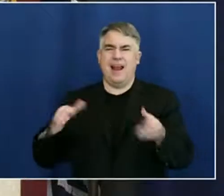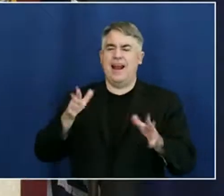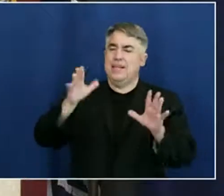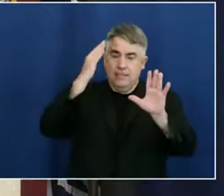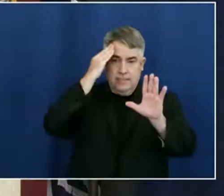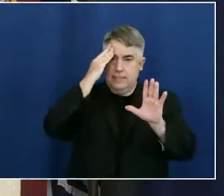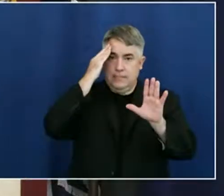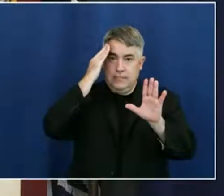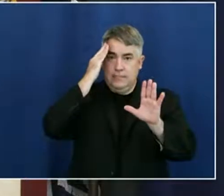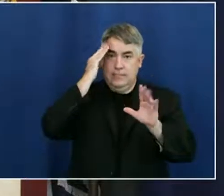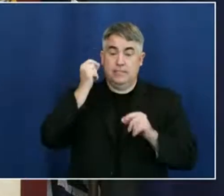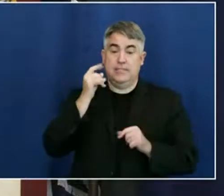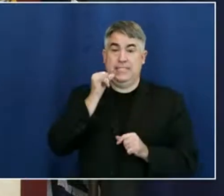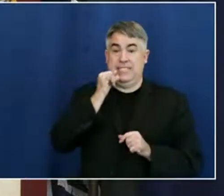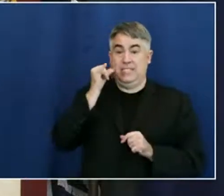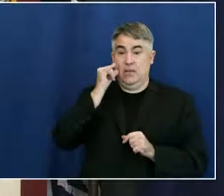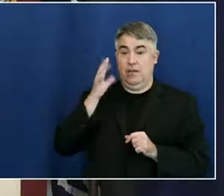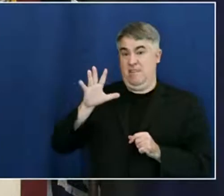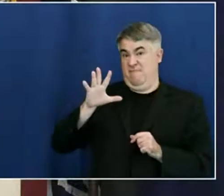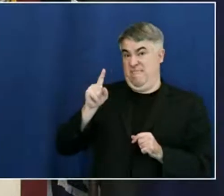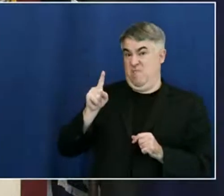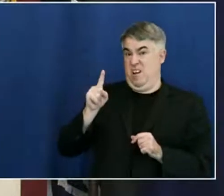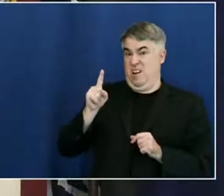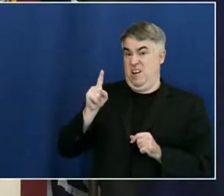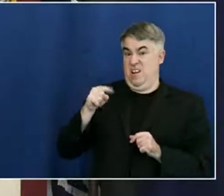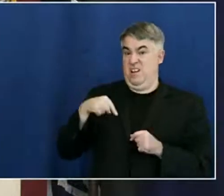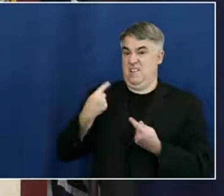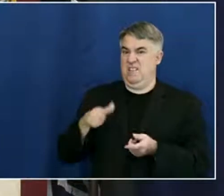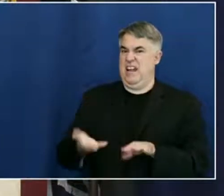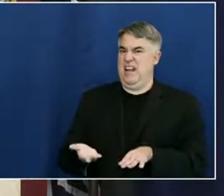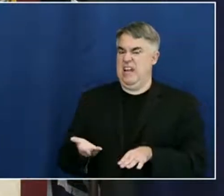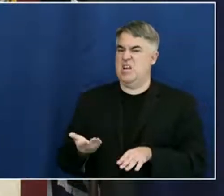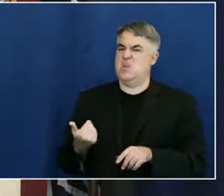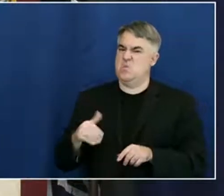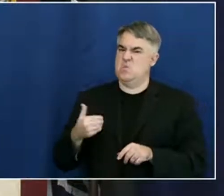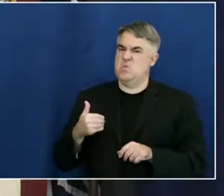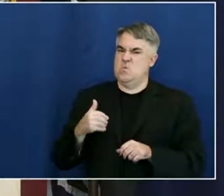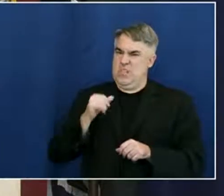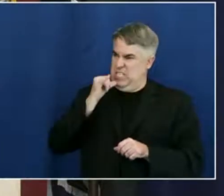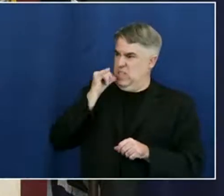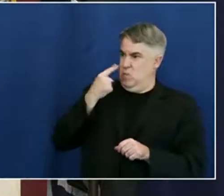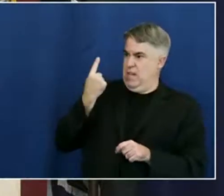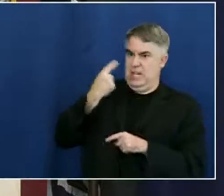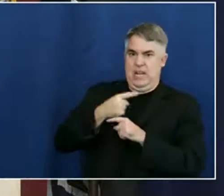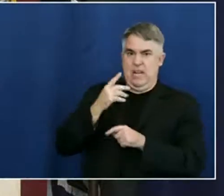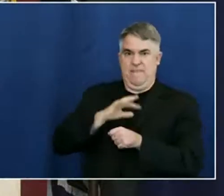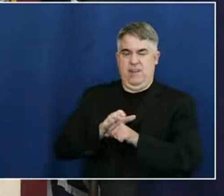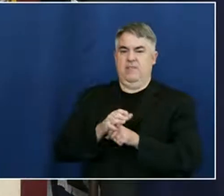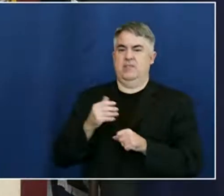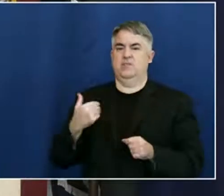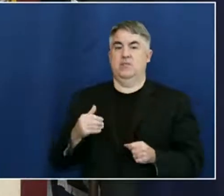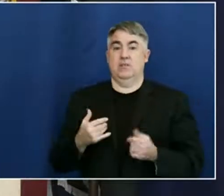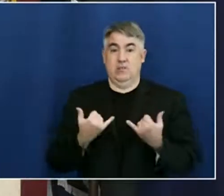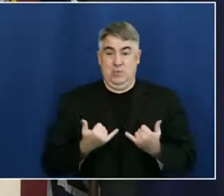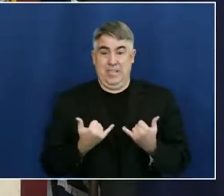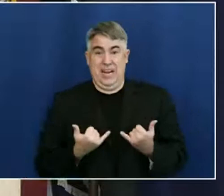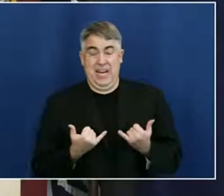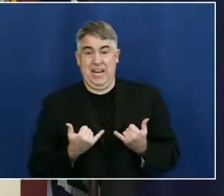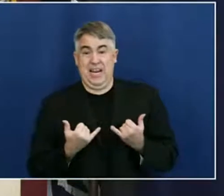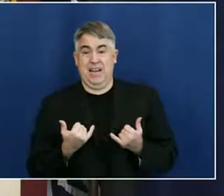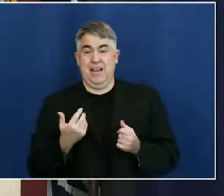who died from COVID-19. Today we are reporting an additional 51 San Diegans who died